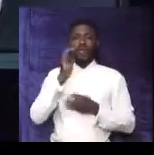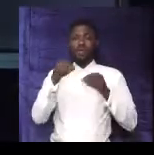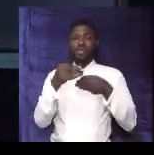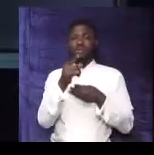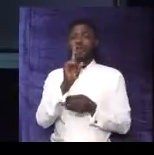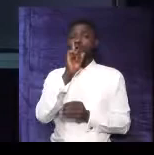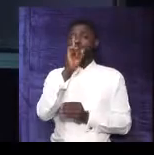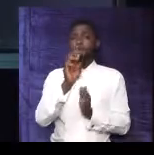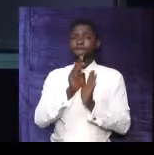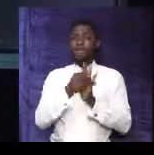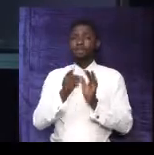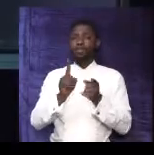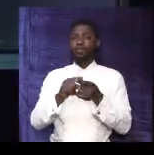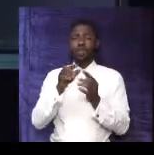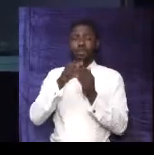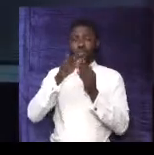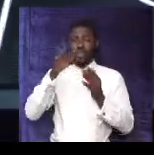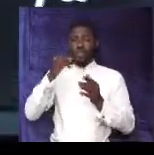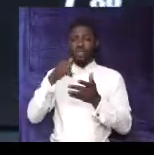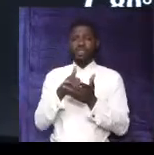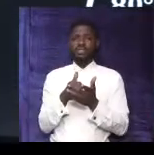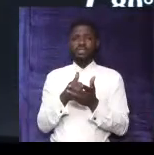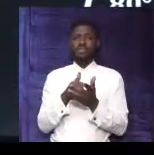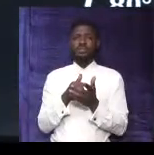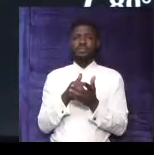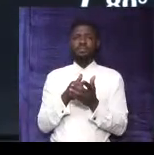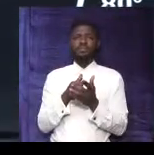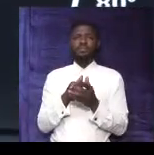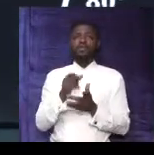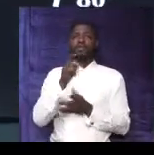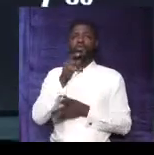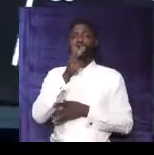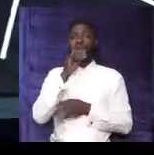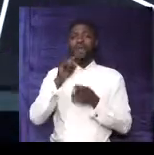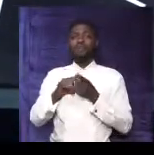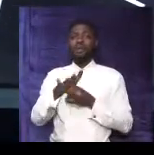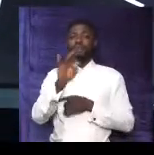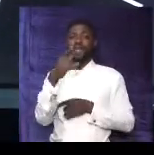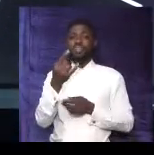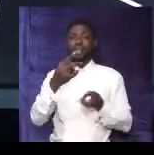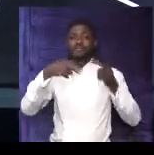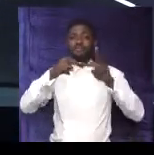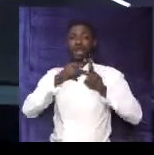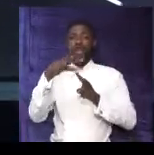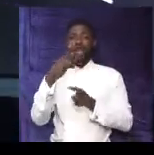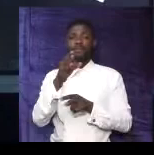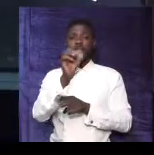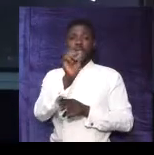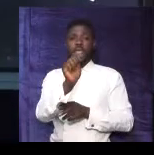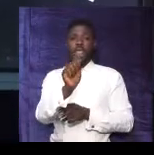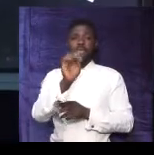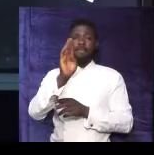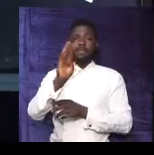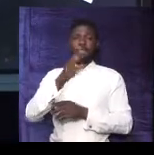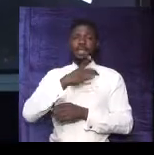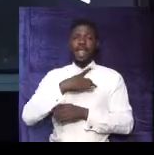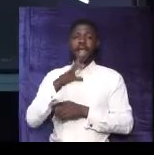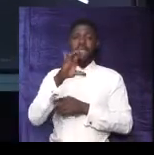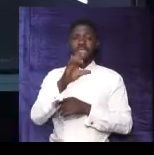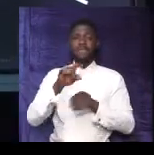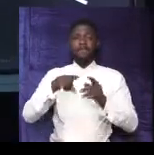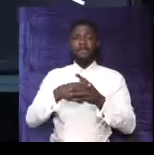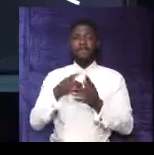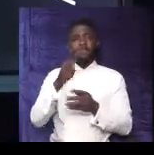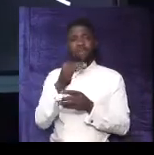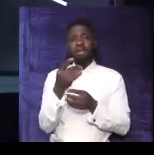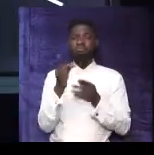you 1 minute to study it. Int, you have to find the values of A, B, and C.